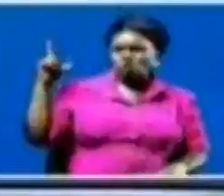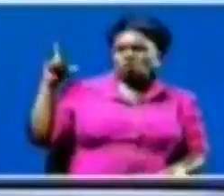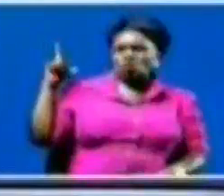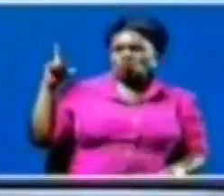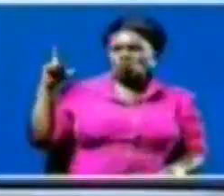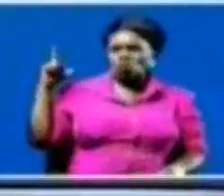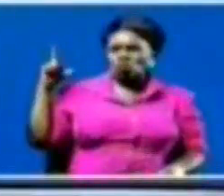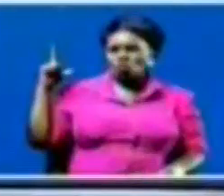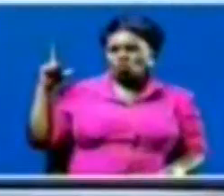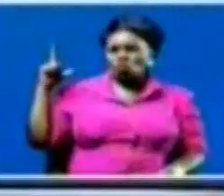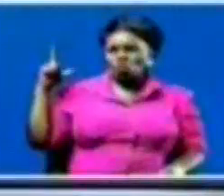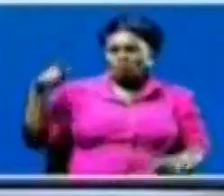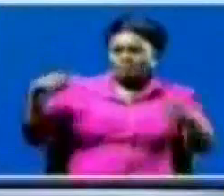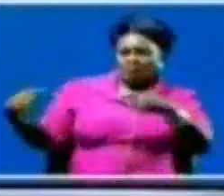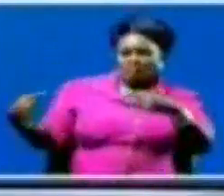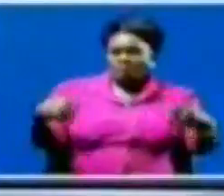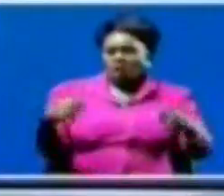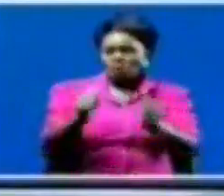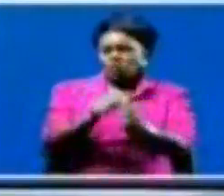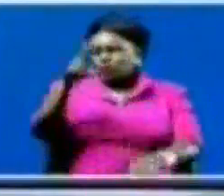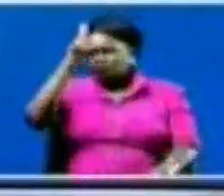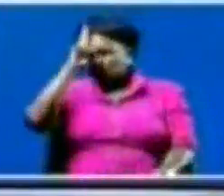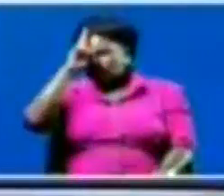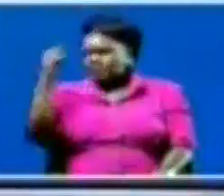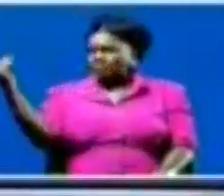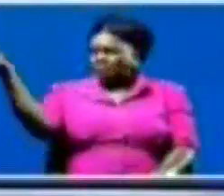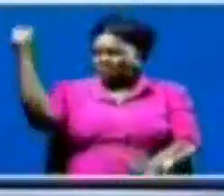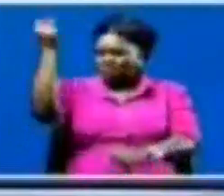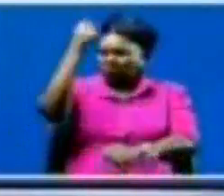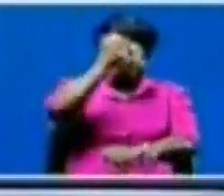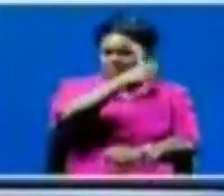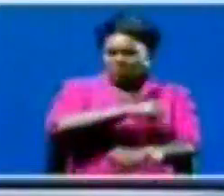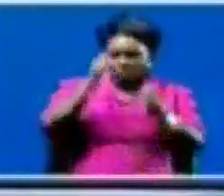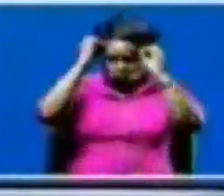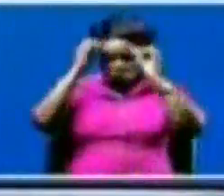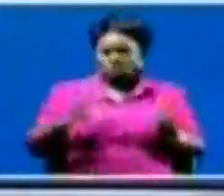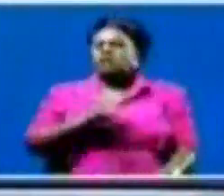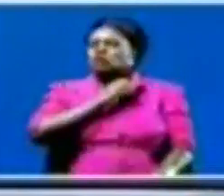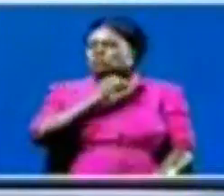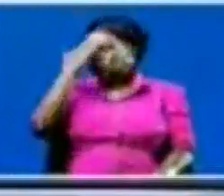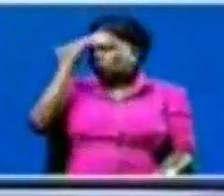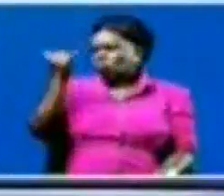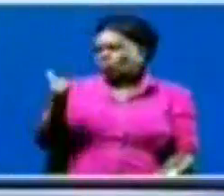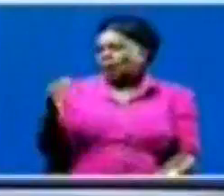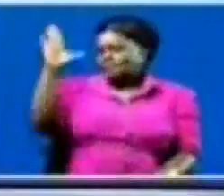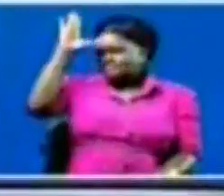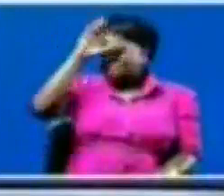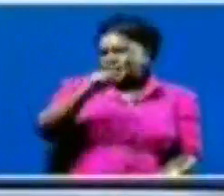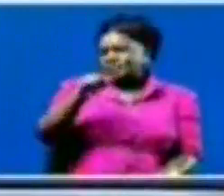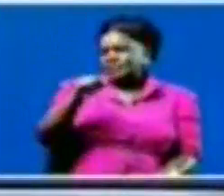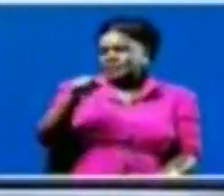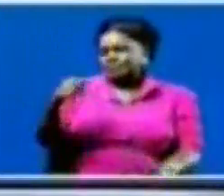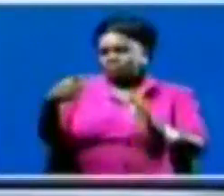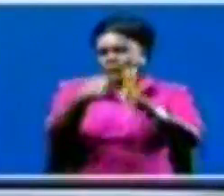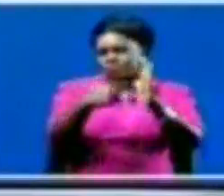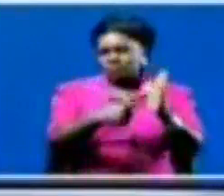county of Uasin Gishu engaged police in running battles the whole day. The students were protesting over what they termed as missing marks and